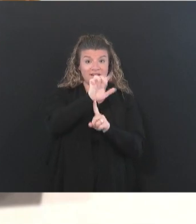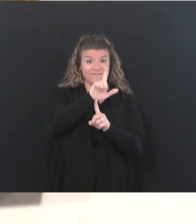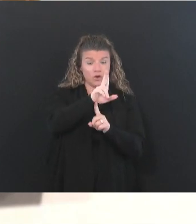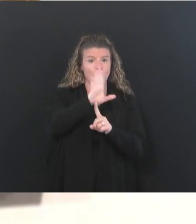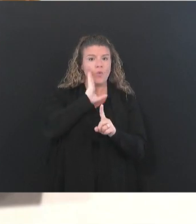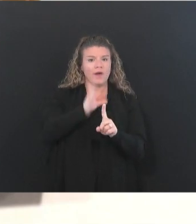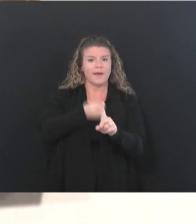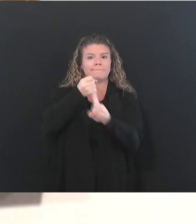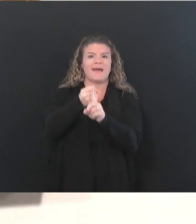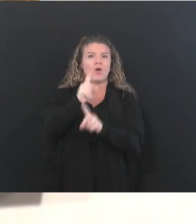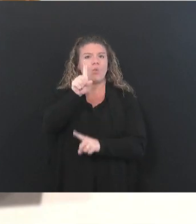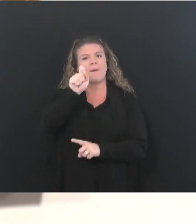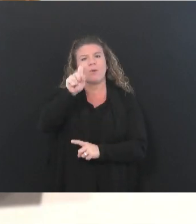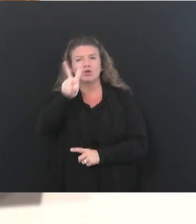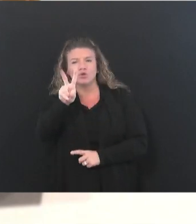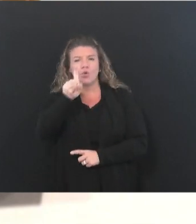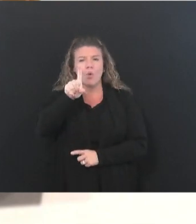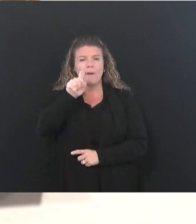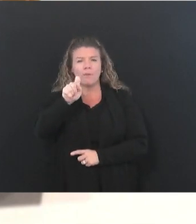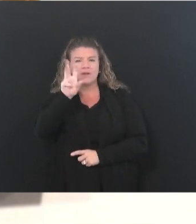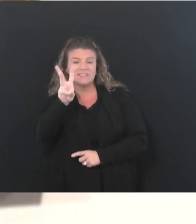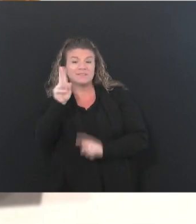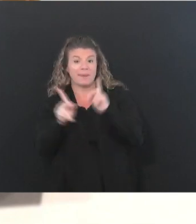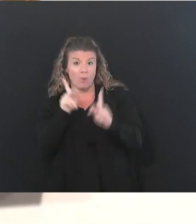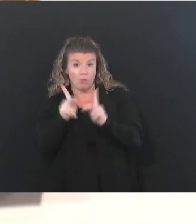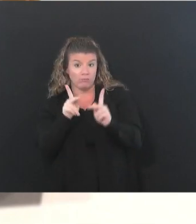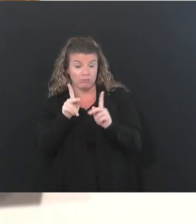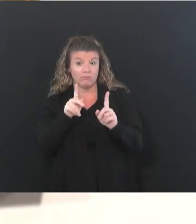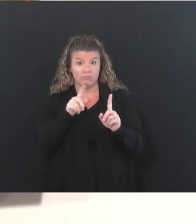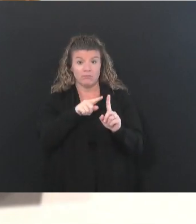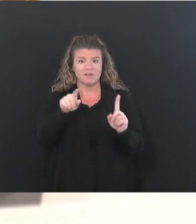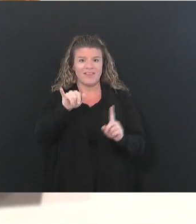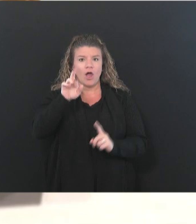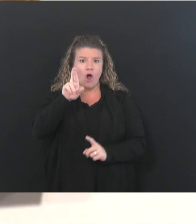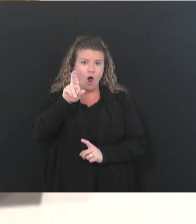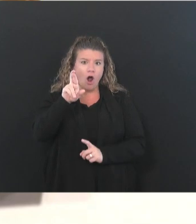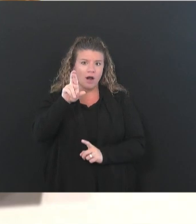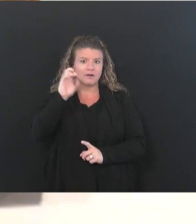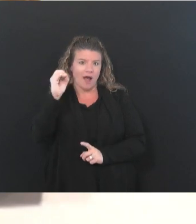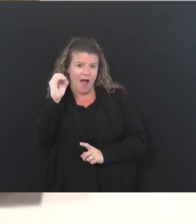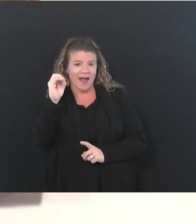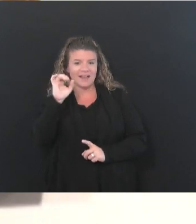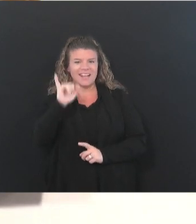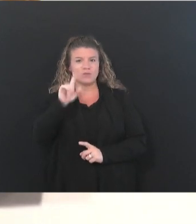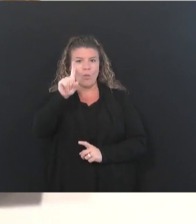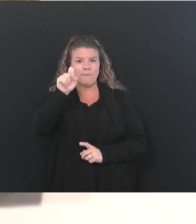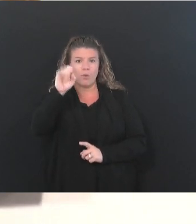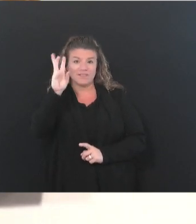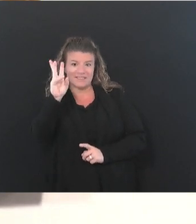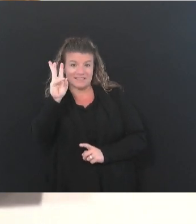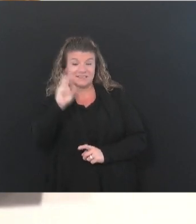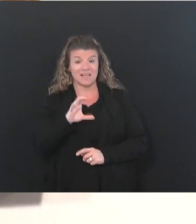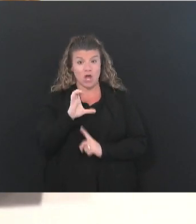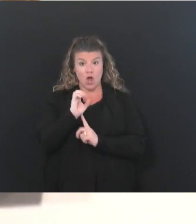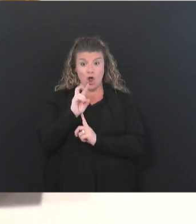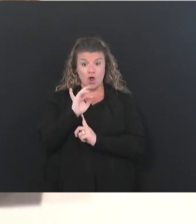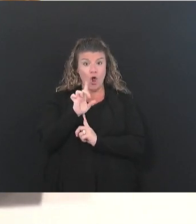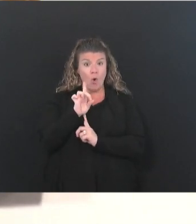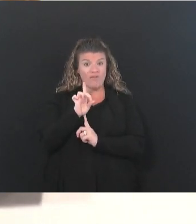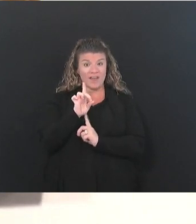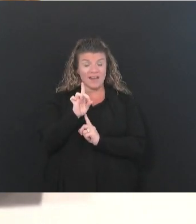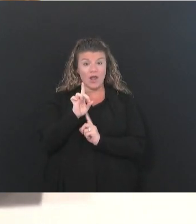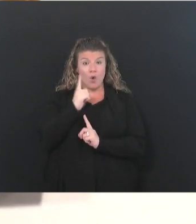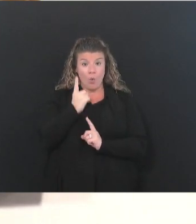1.6 people. So the R0 is about 1.6. The COVID virus infects, one